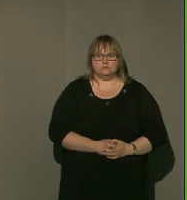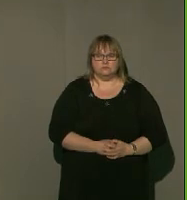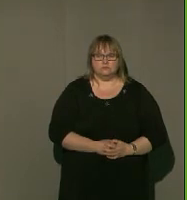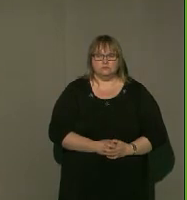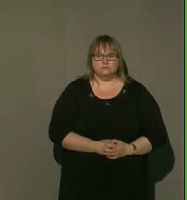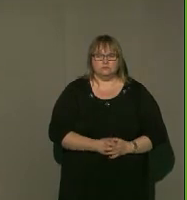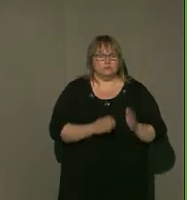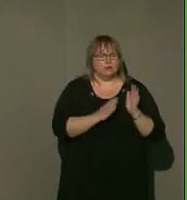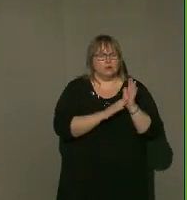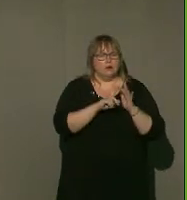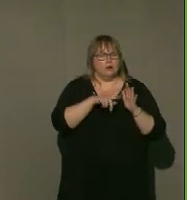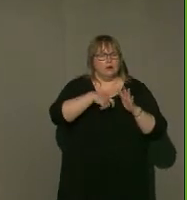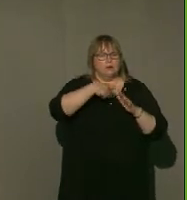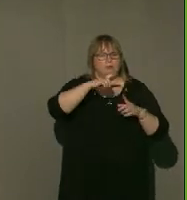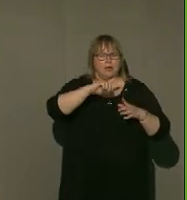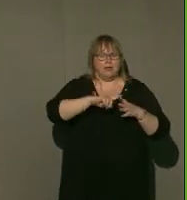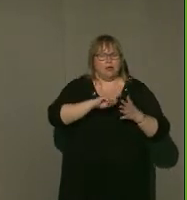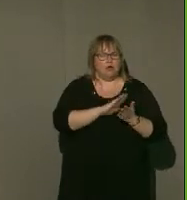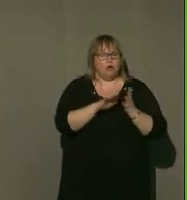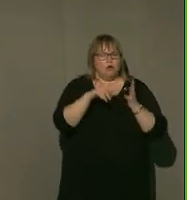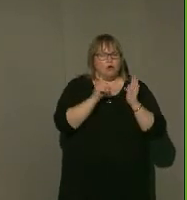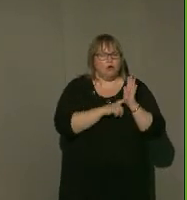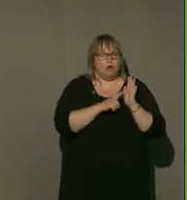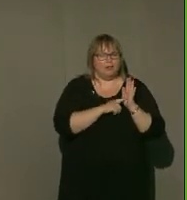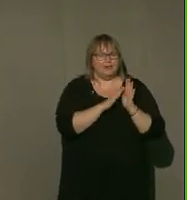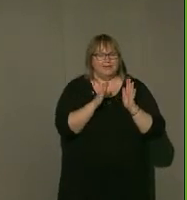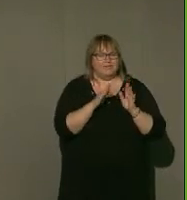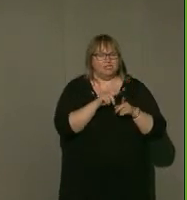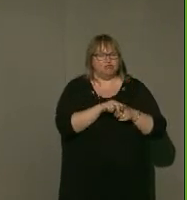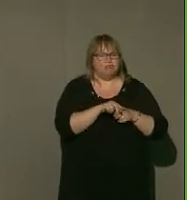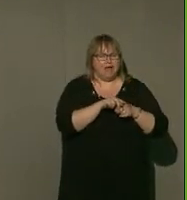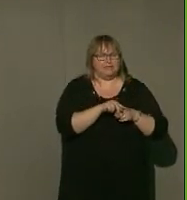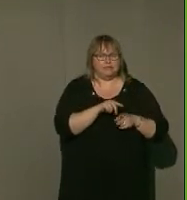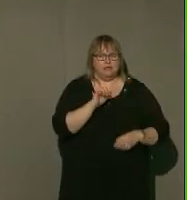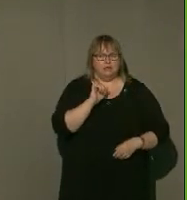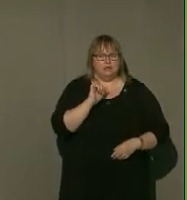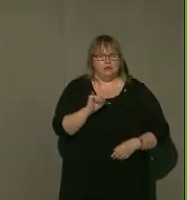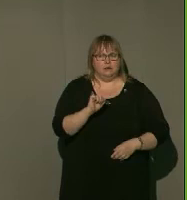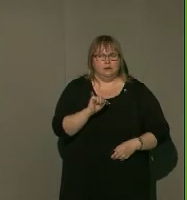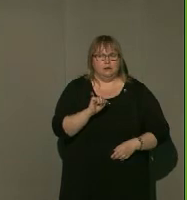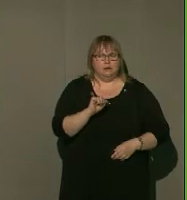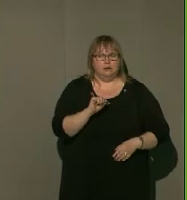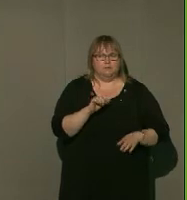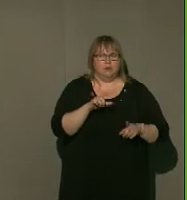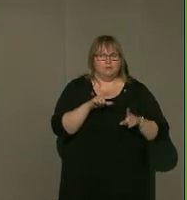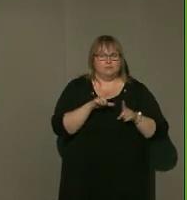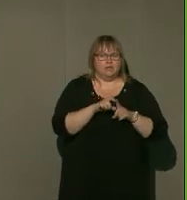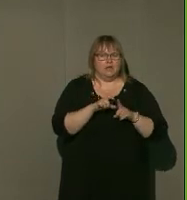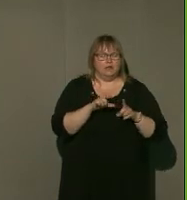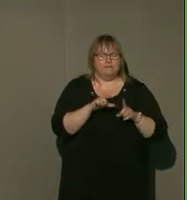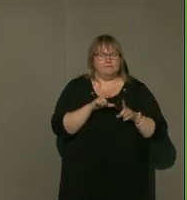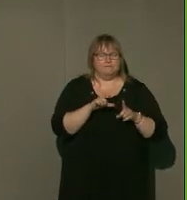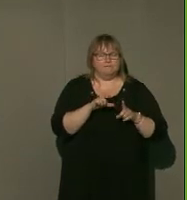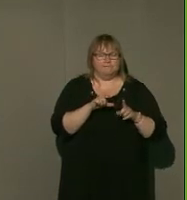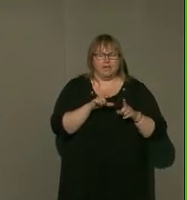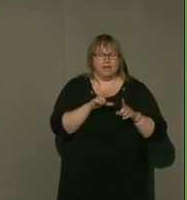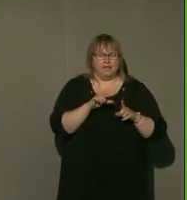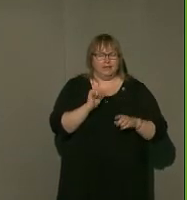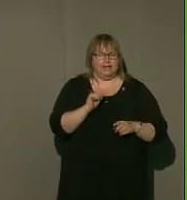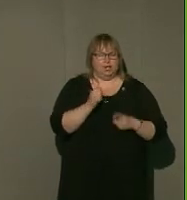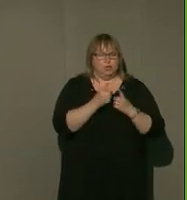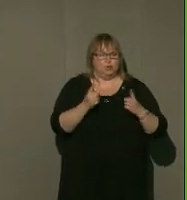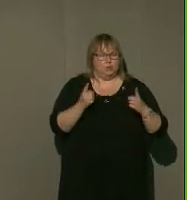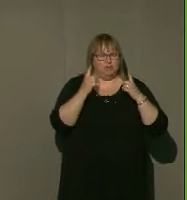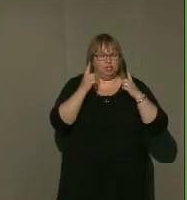Mike Ladman, Hull and East Riding Green Party, fellow comrade of Dave Marito in the University and College Union. The